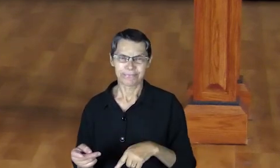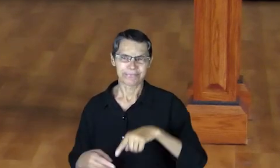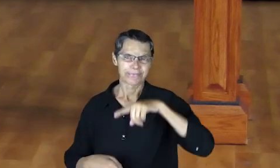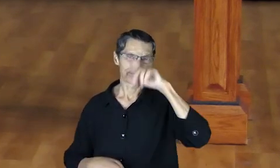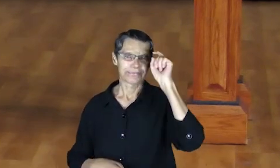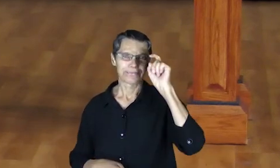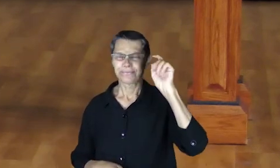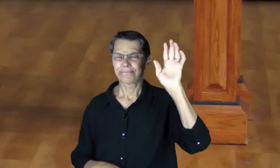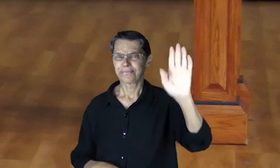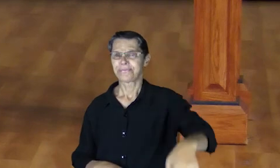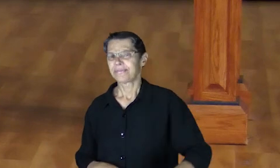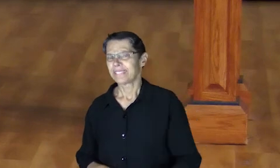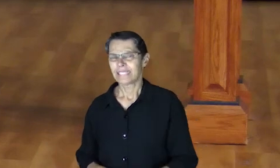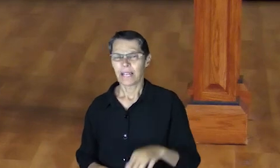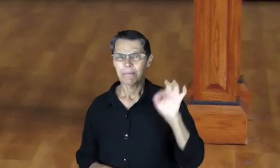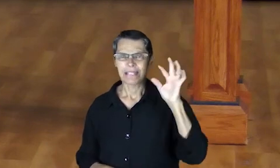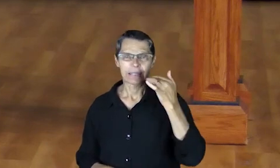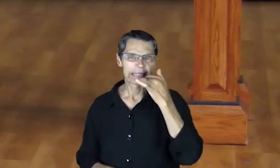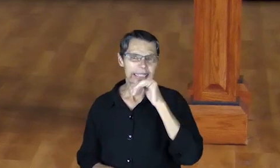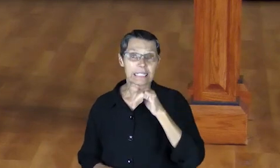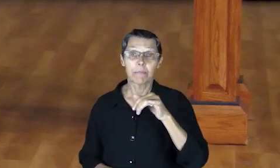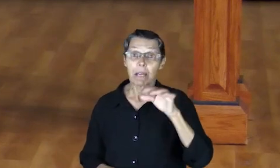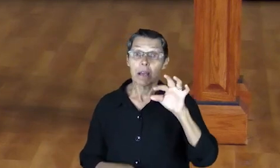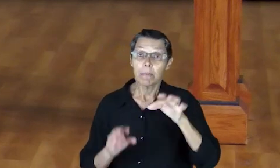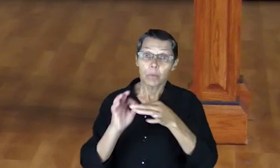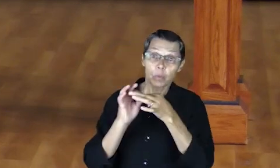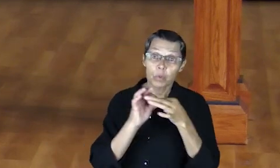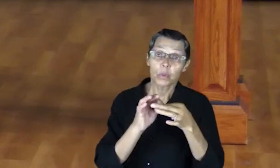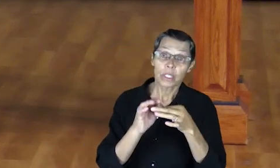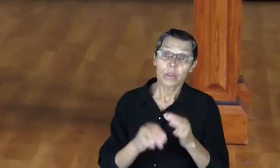Being in community makes a difference.